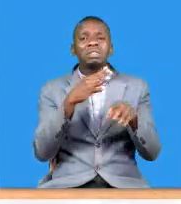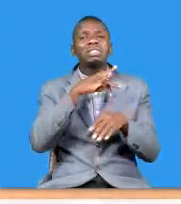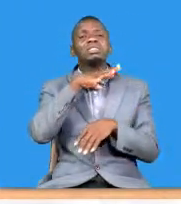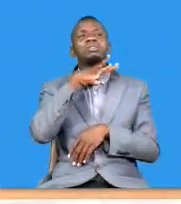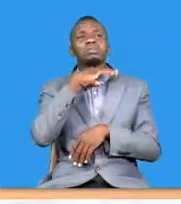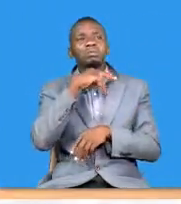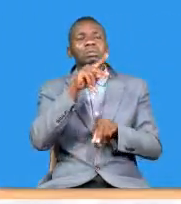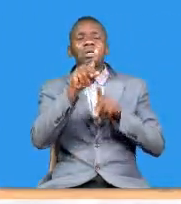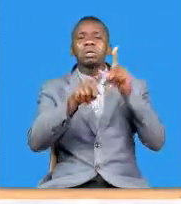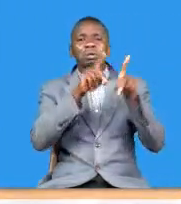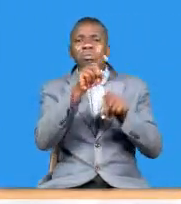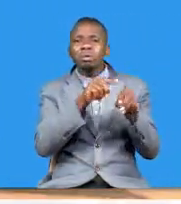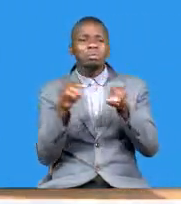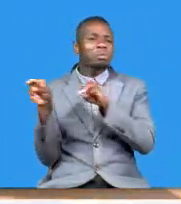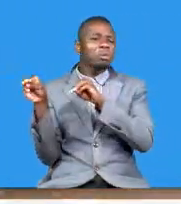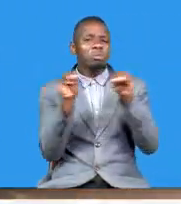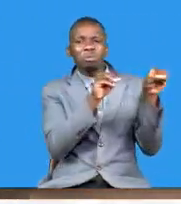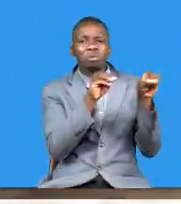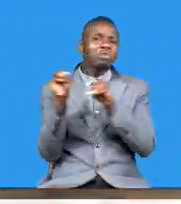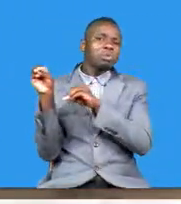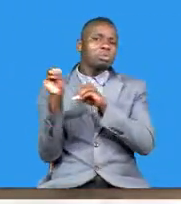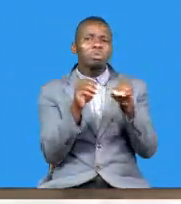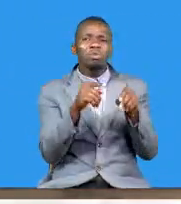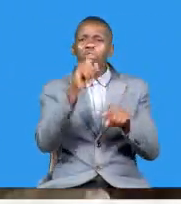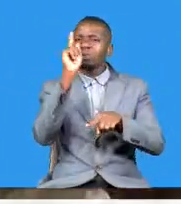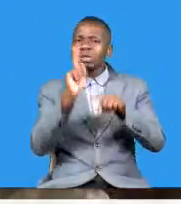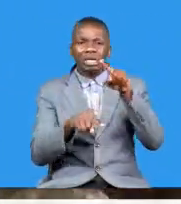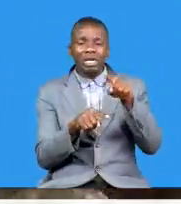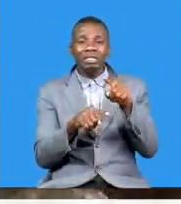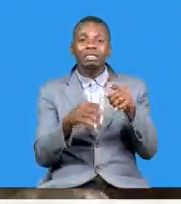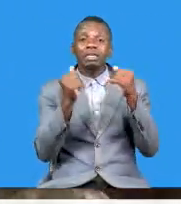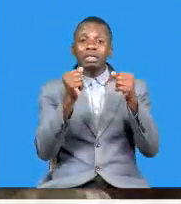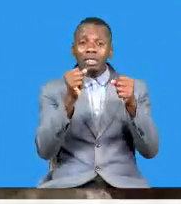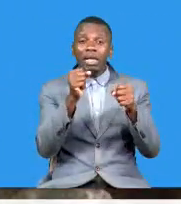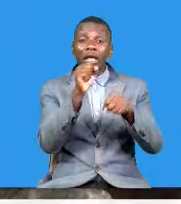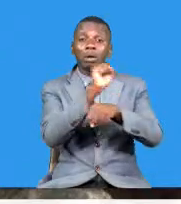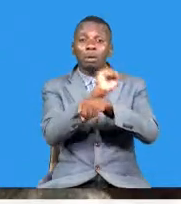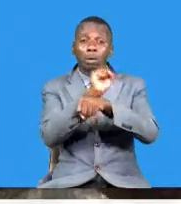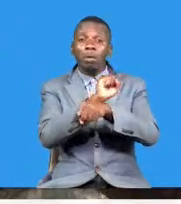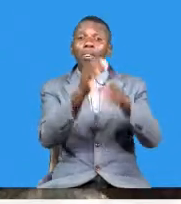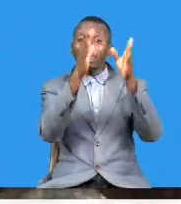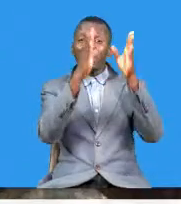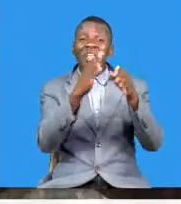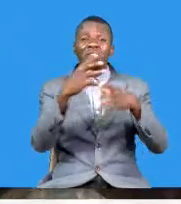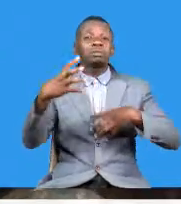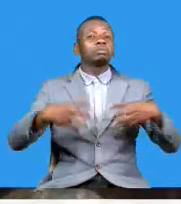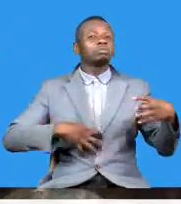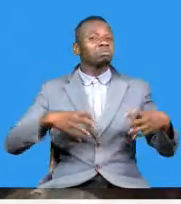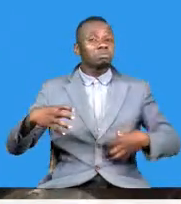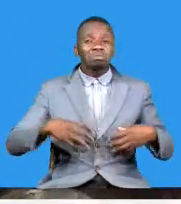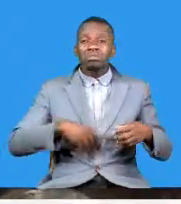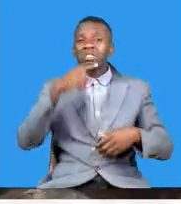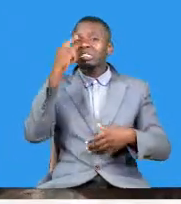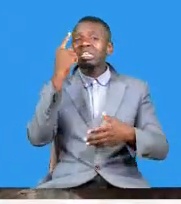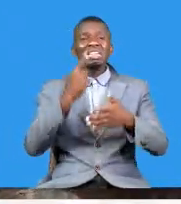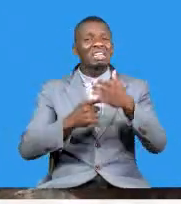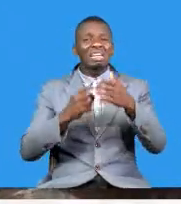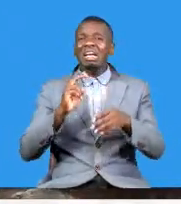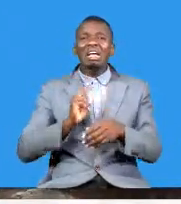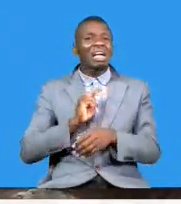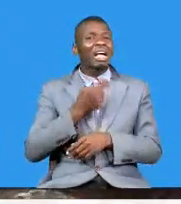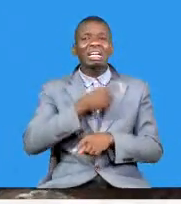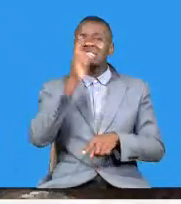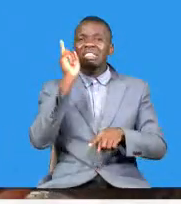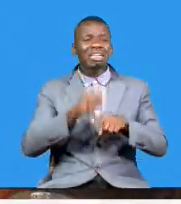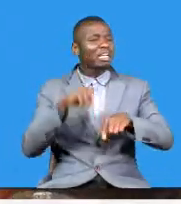for vehicles to pass through and dispose their garbage. The drivers of the stuck vehicles complained that they have been unable to successfully dispose